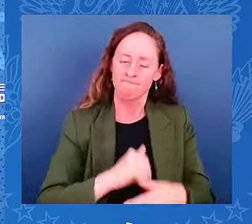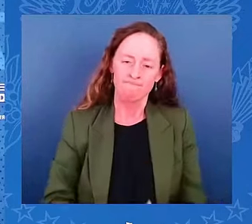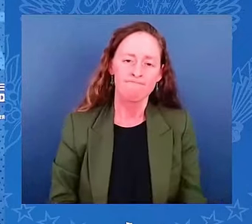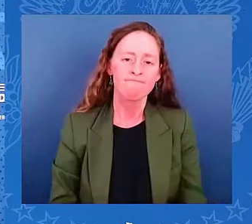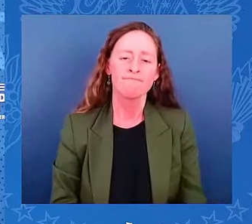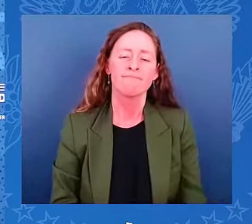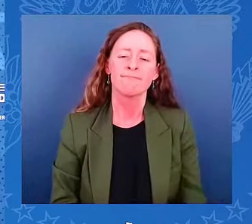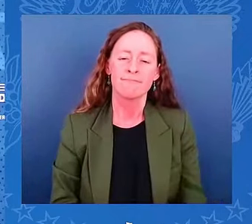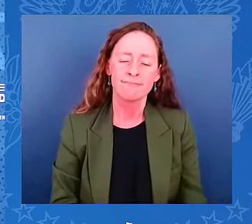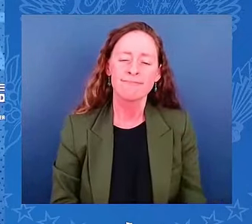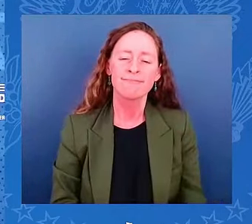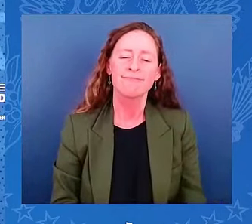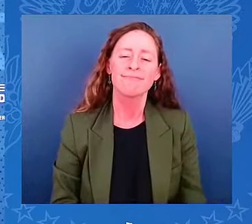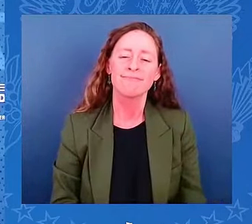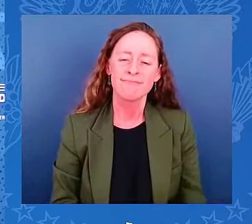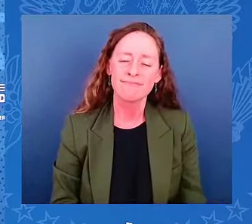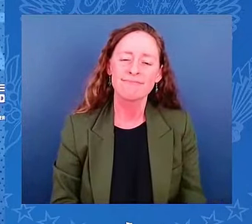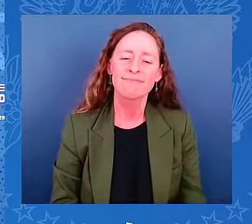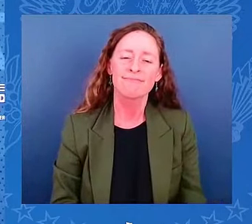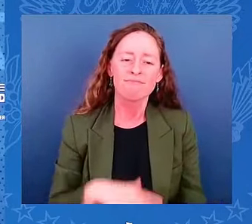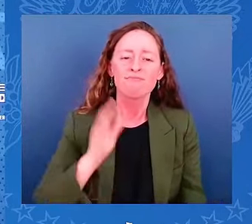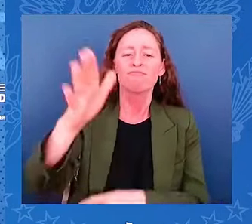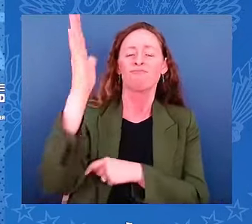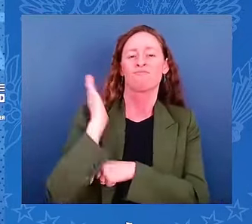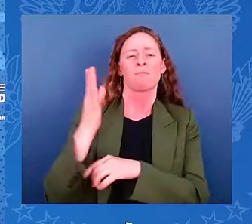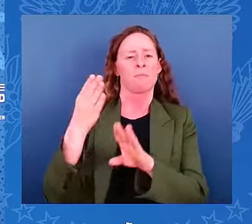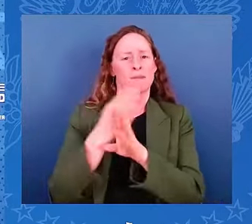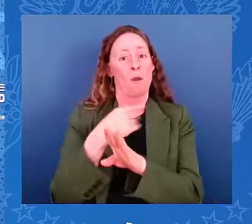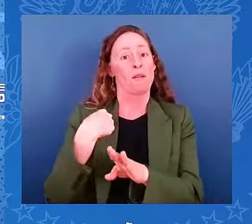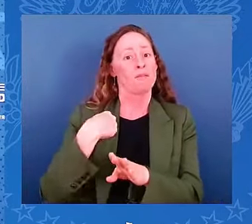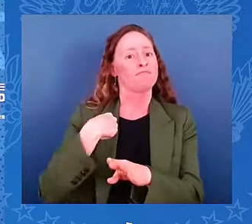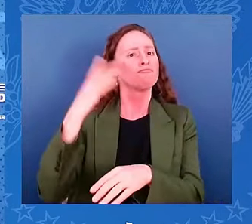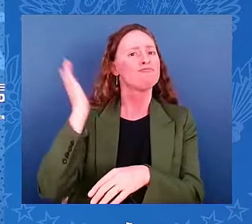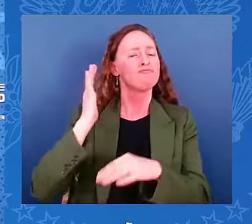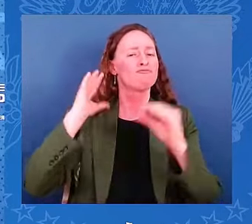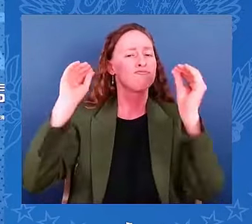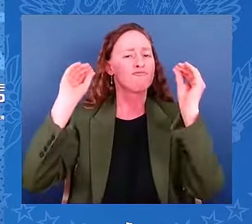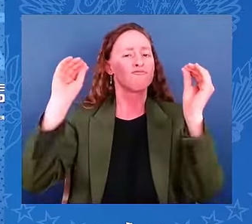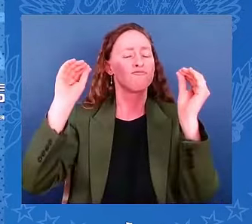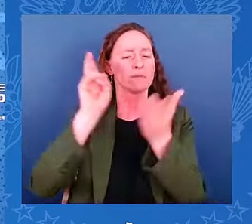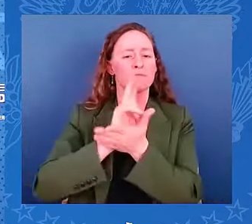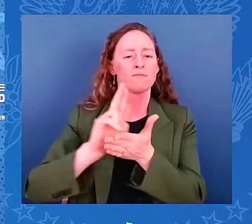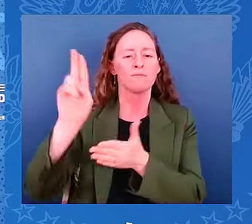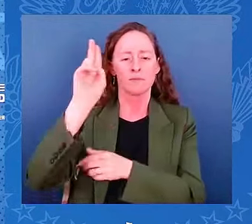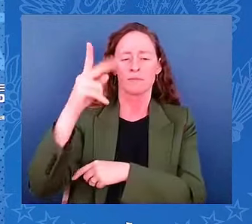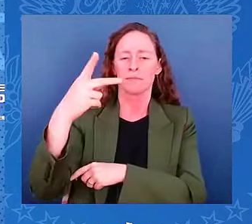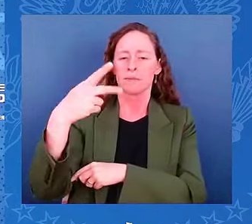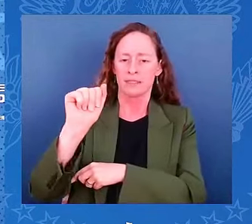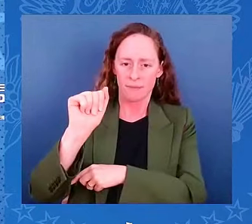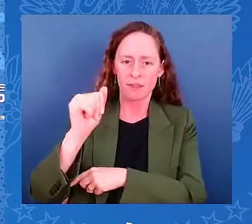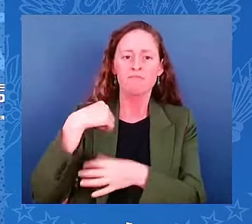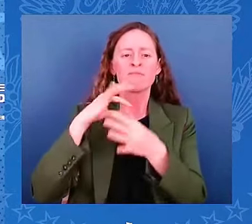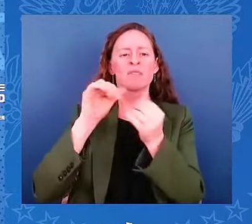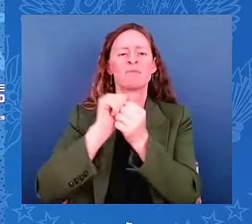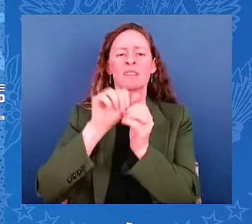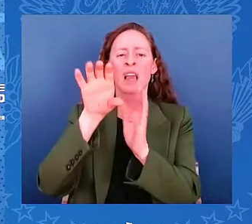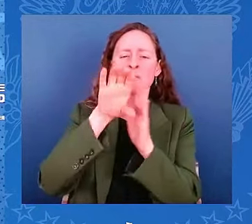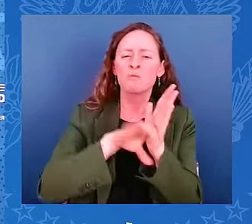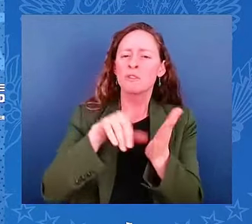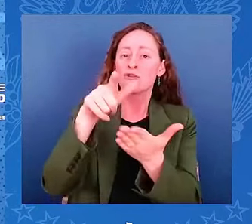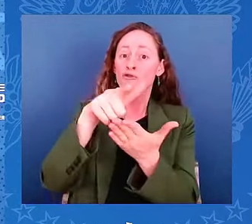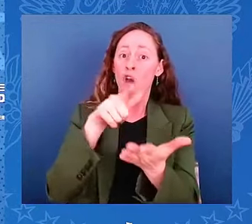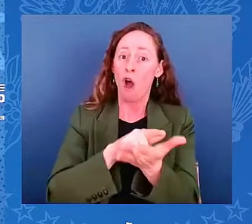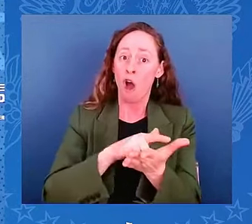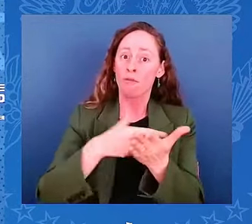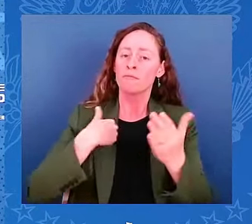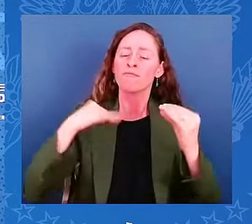of Pennsylvania. Before that, I taught a constitutional law class, and so I taught the Second Amendment. There's never been a time that says